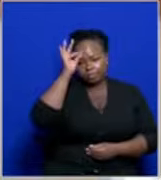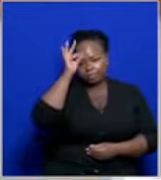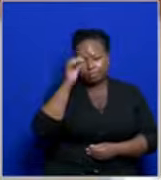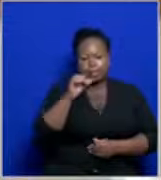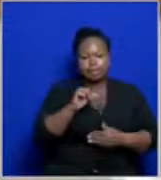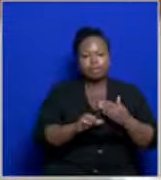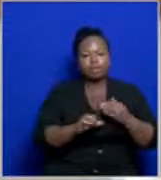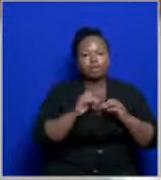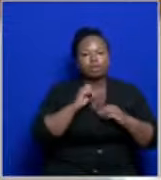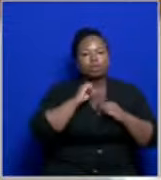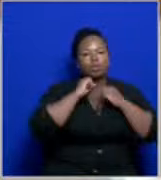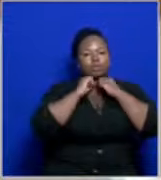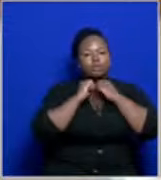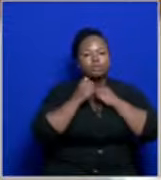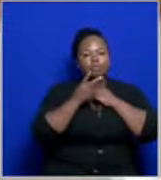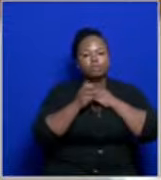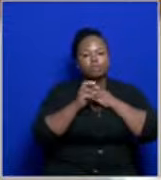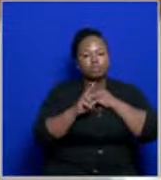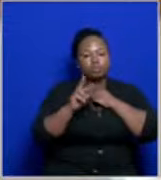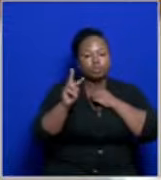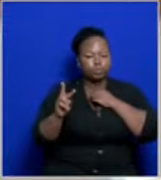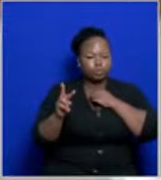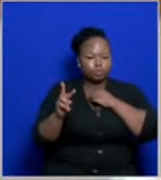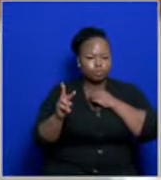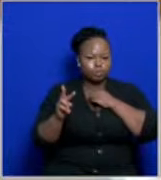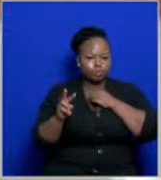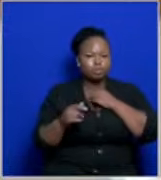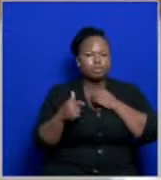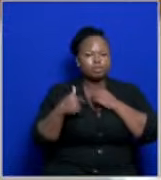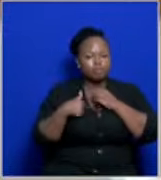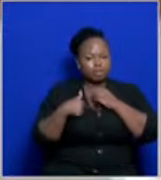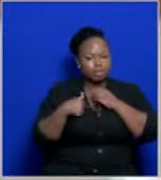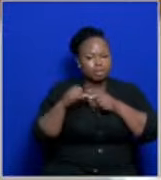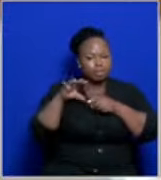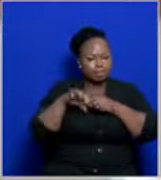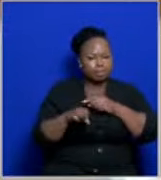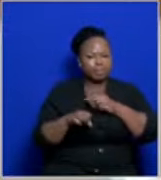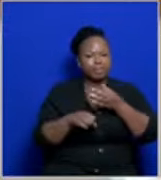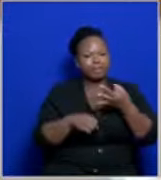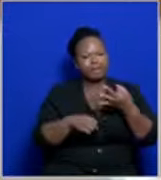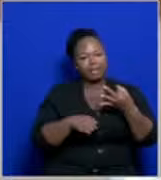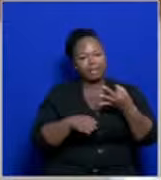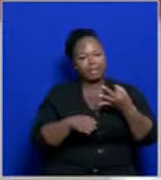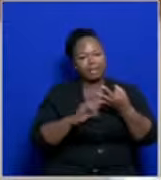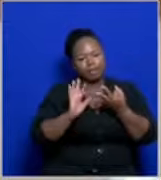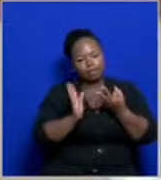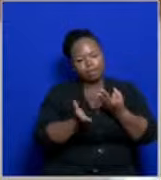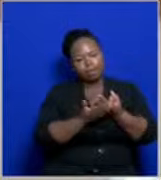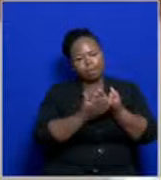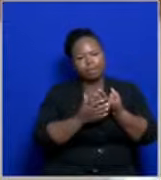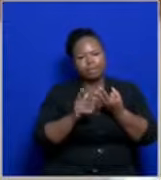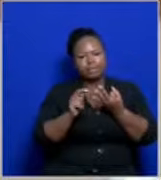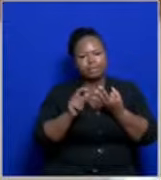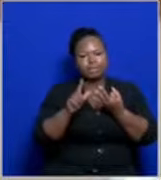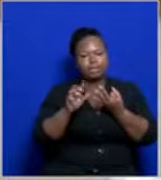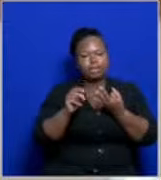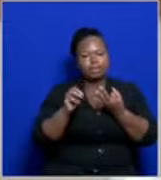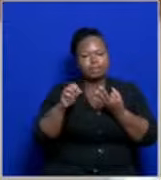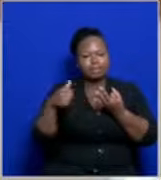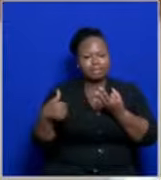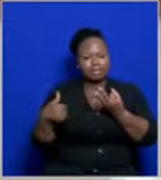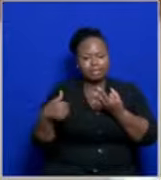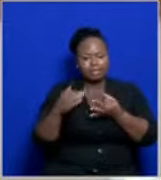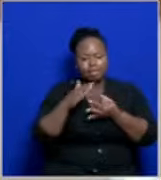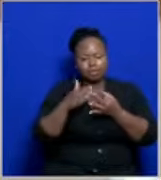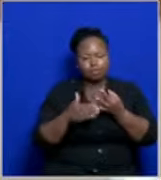2022. I was able to locate 3 in total. I attached marked TLM6, the 3 crime summaries of these cases